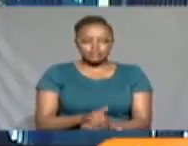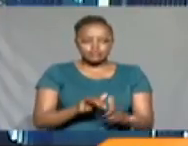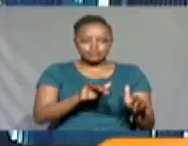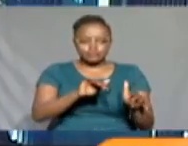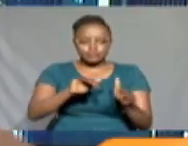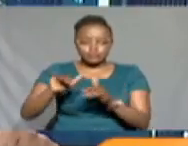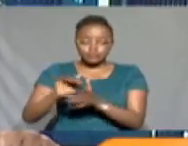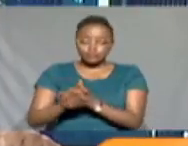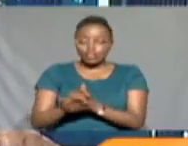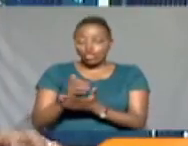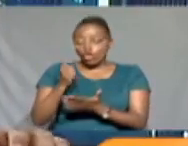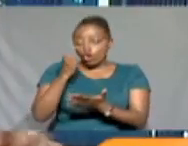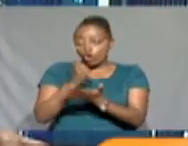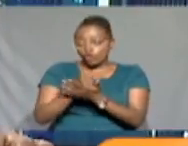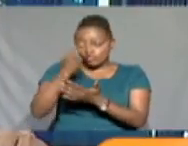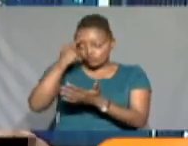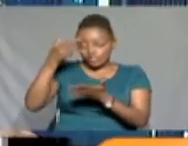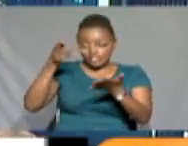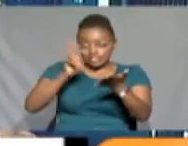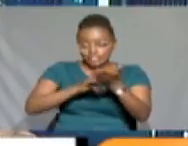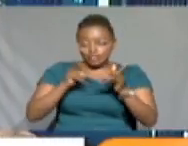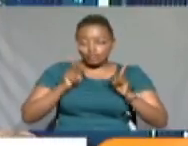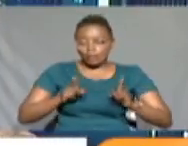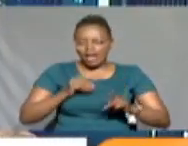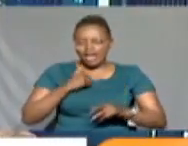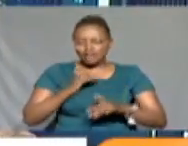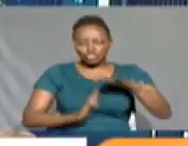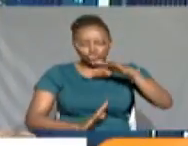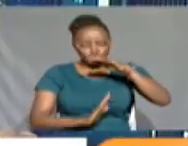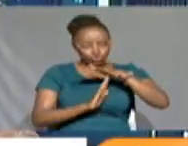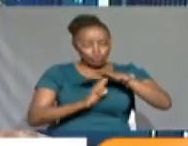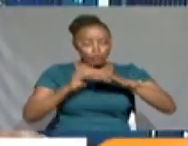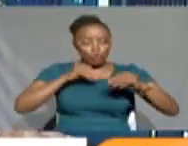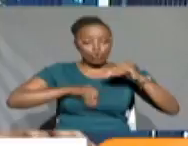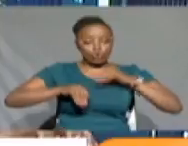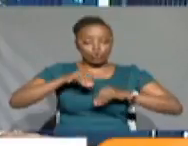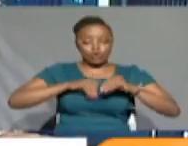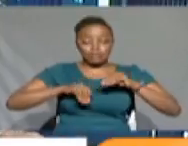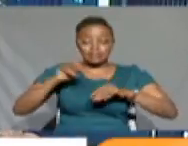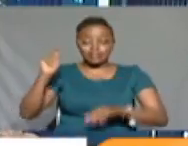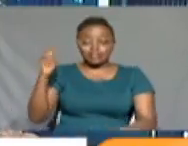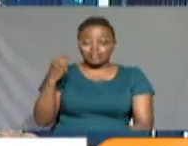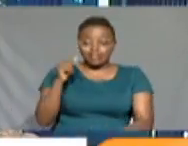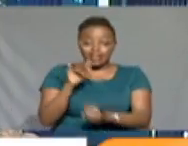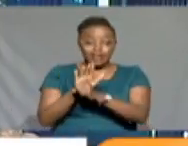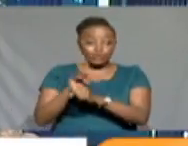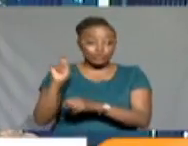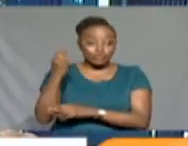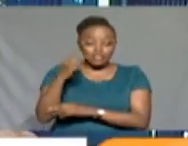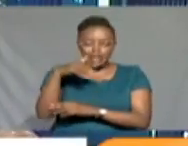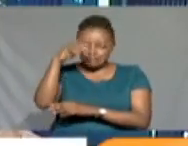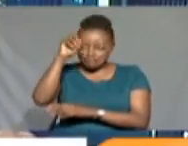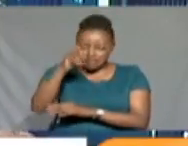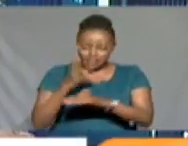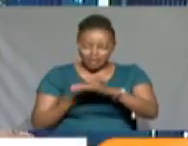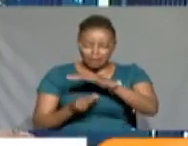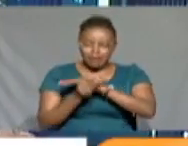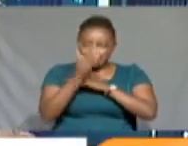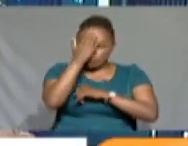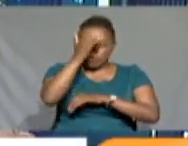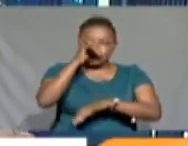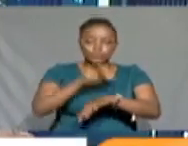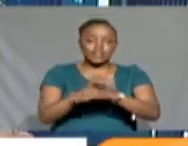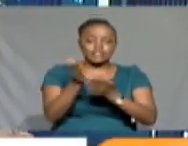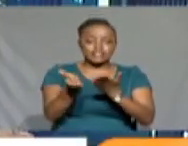The Office of the Registrar of Persons has been listed as the most corrupt institution in Kenya, where most Kenyans must part with a bribe in order to